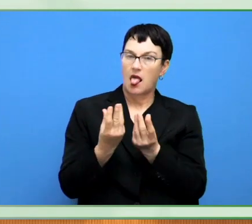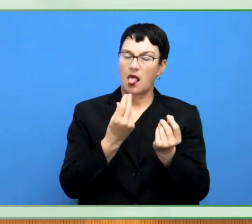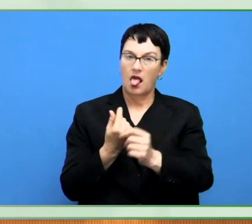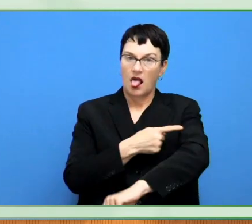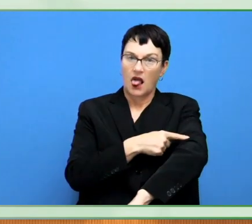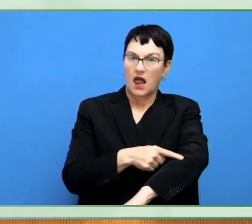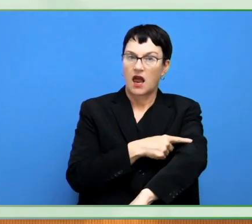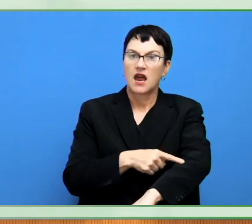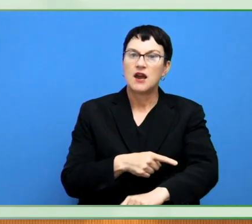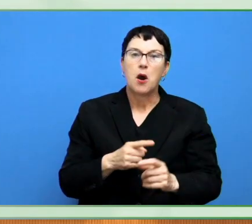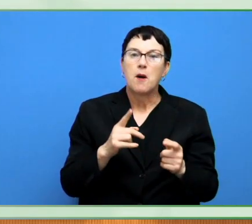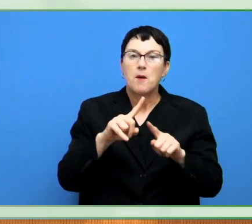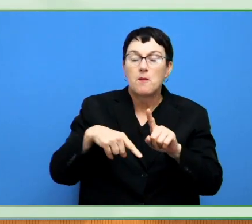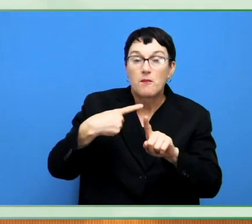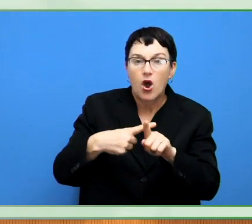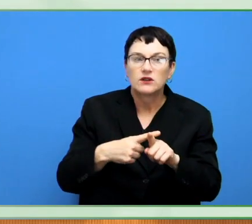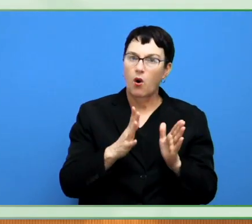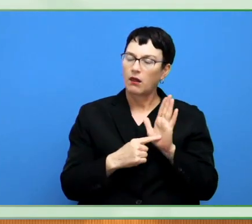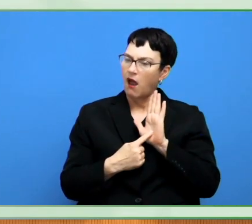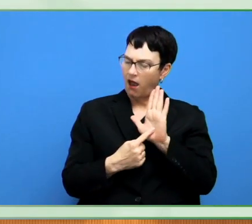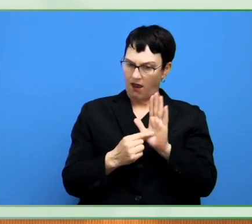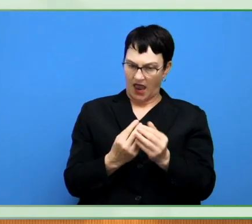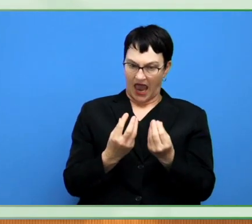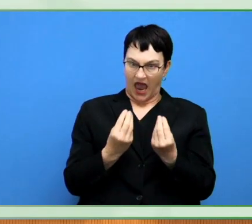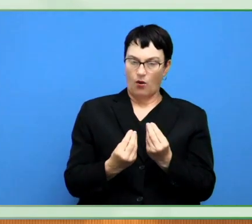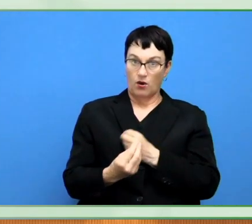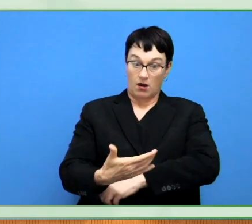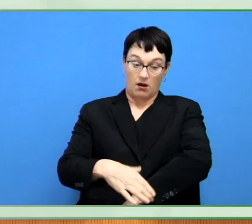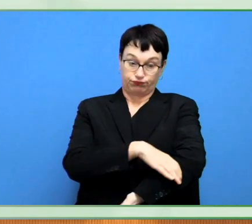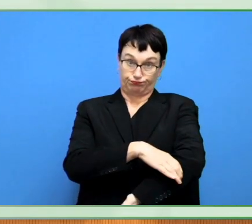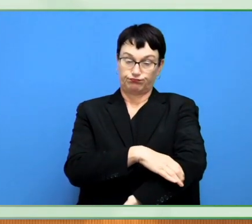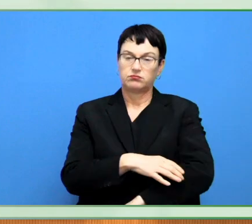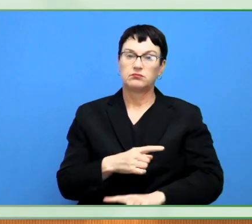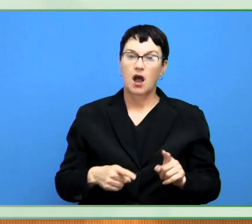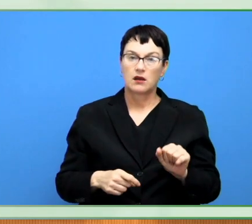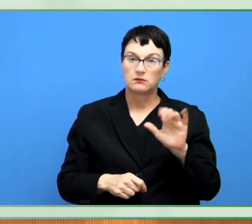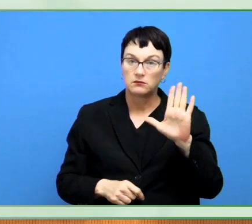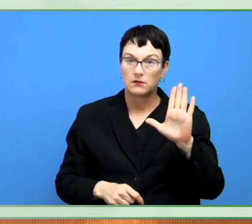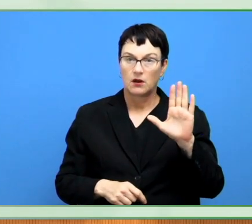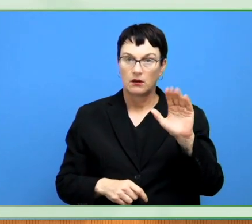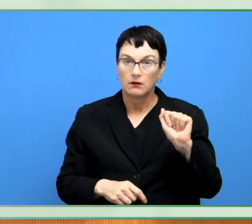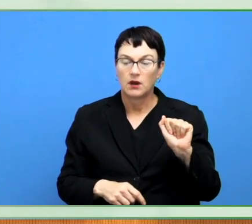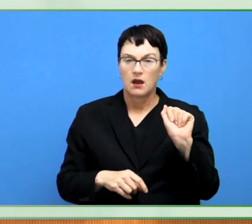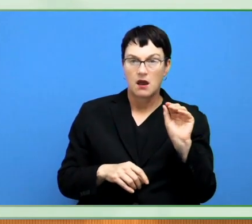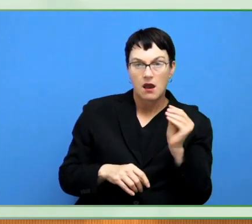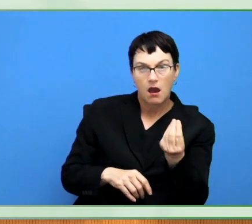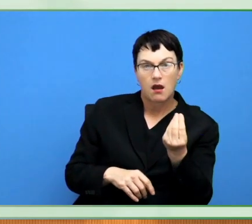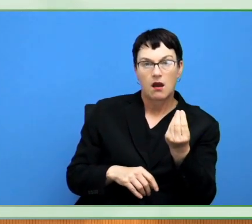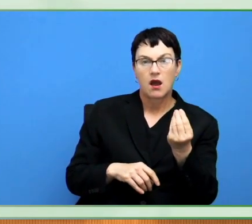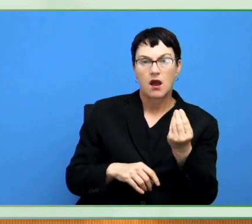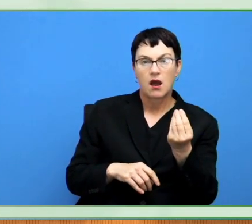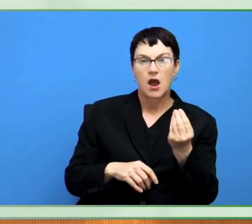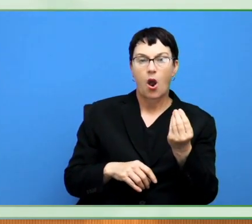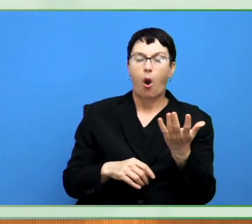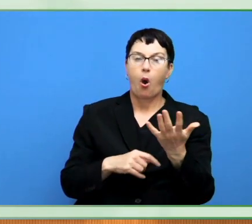to perform. So for example, if it's a flexion, if it's extension, if they're trying to put a rest position, and just with these